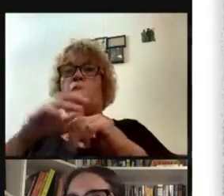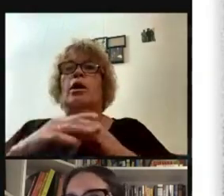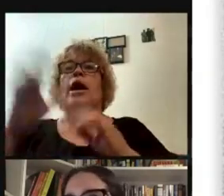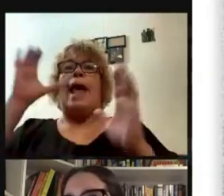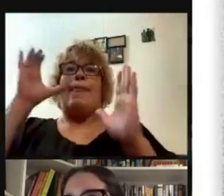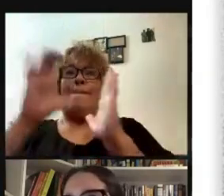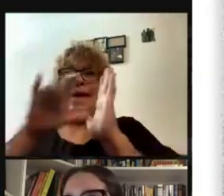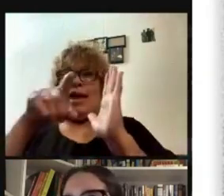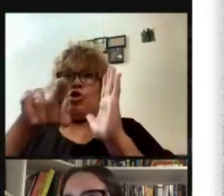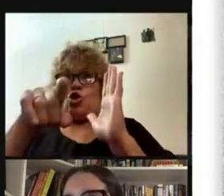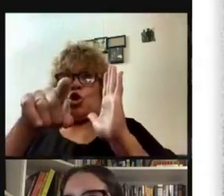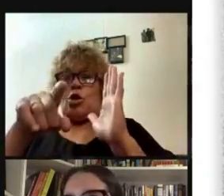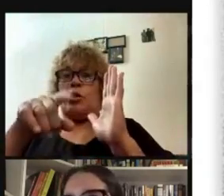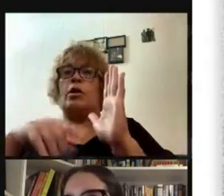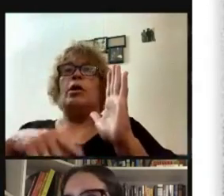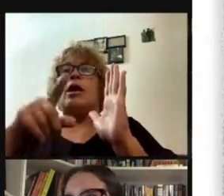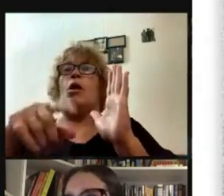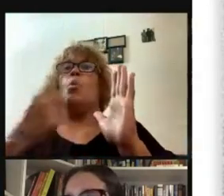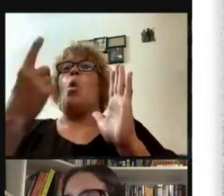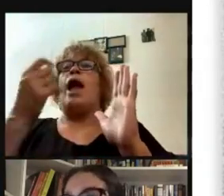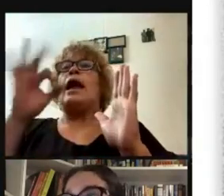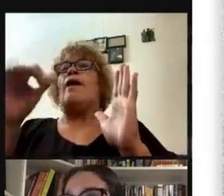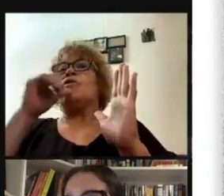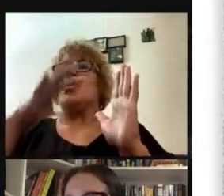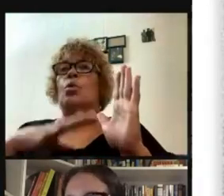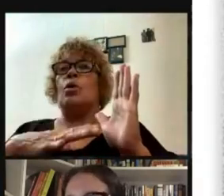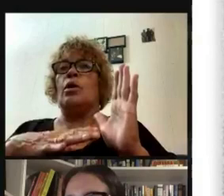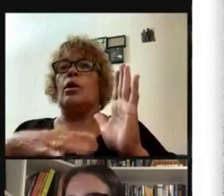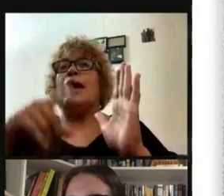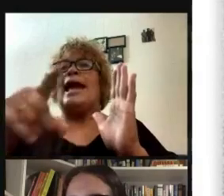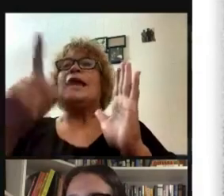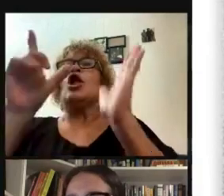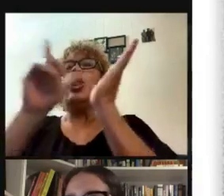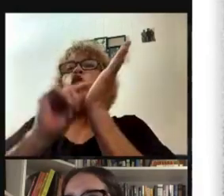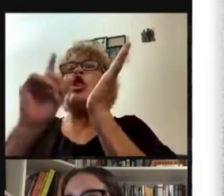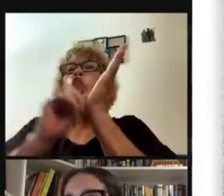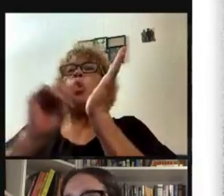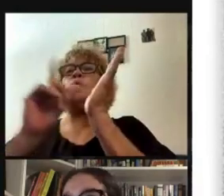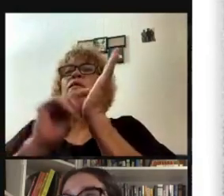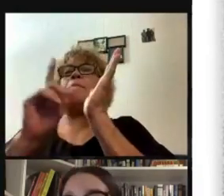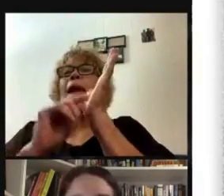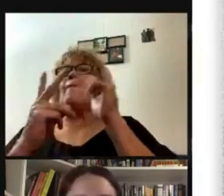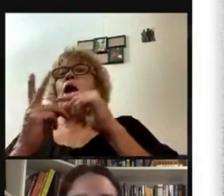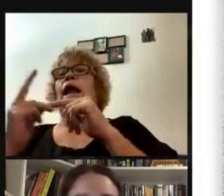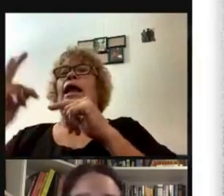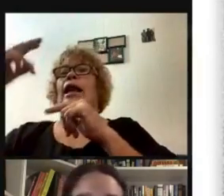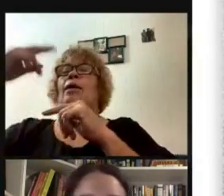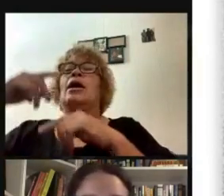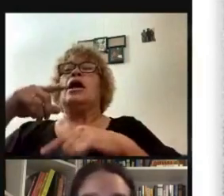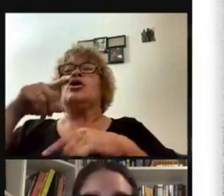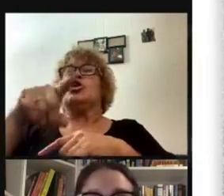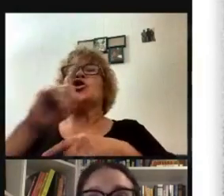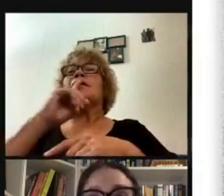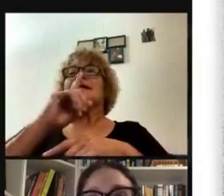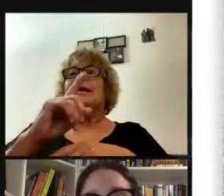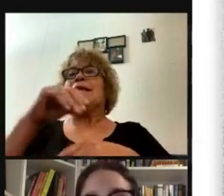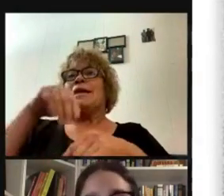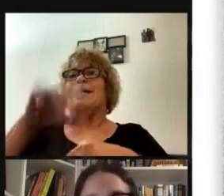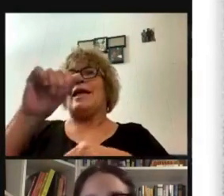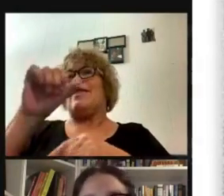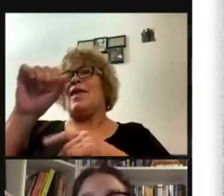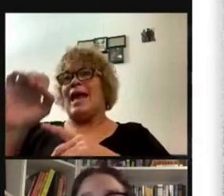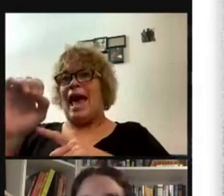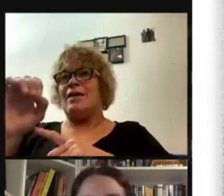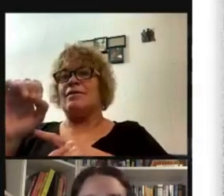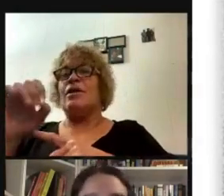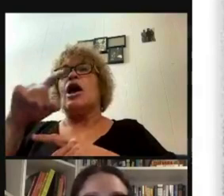pictured here in this newspaper clipping is a defendant in that case, and she